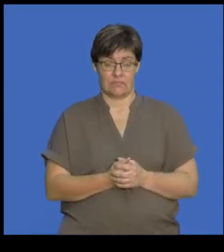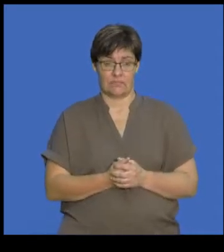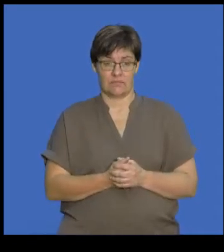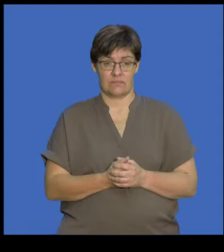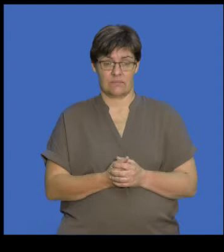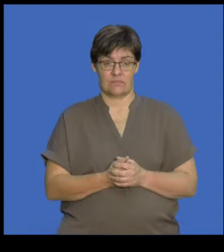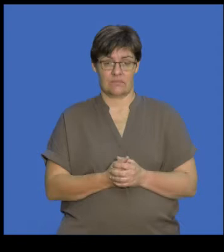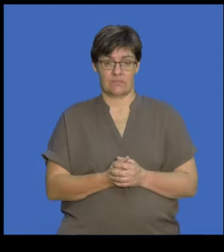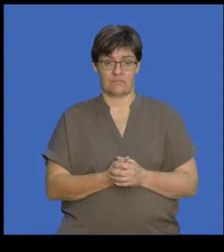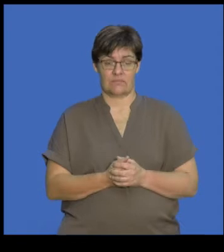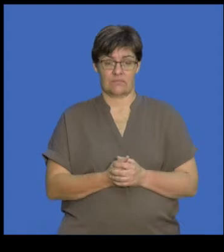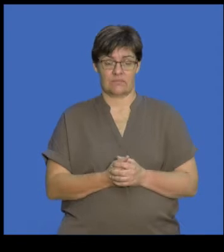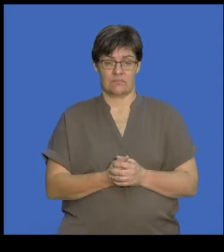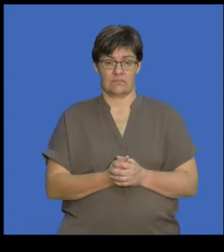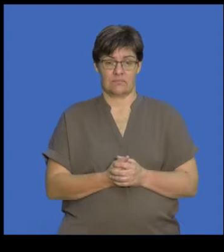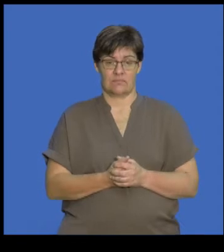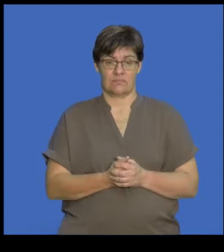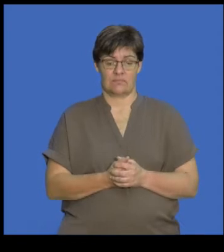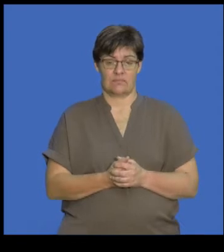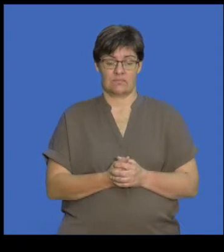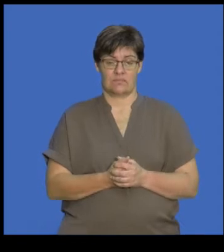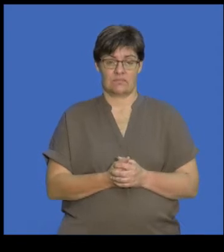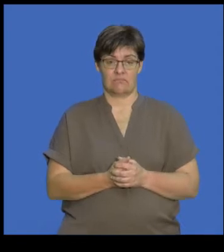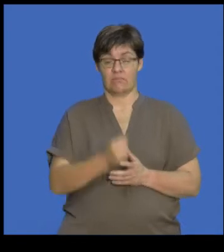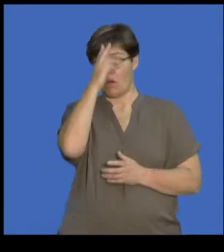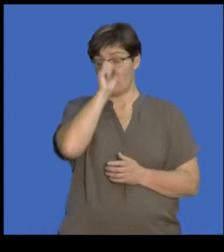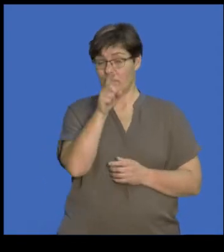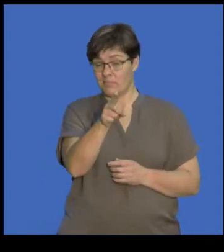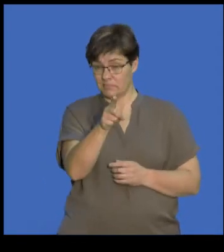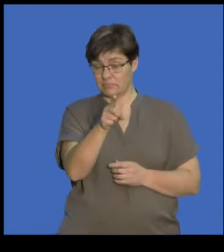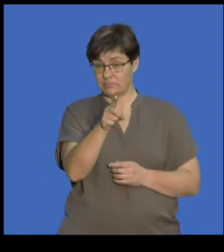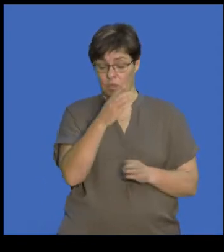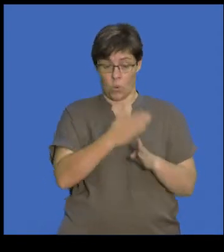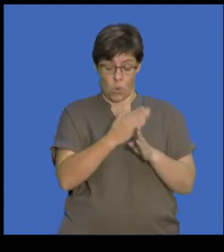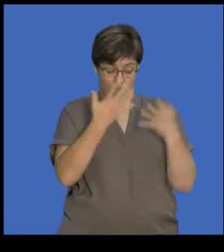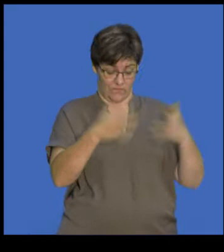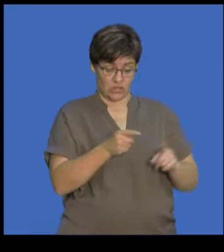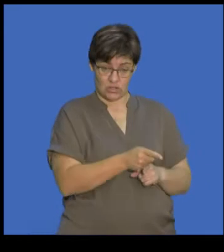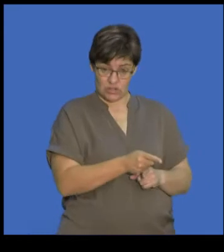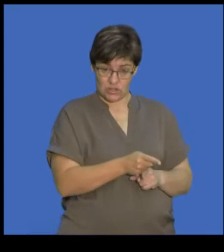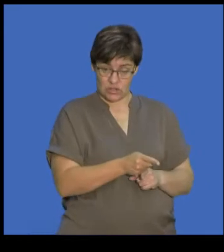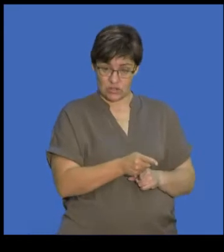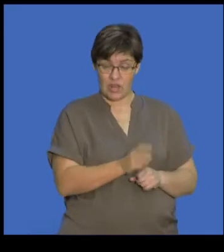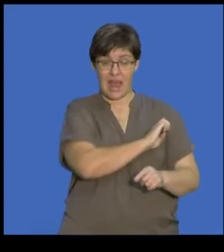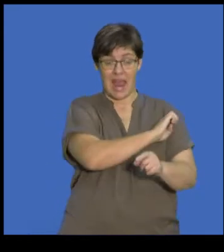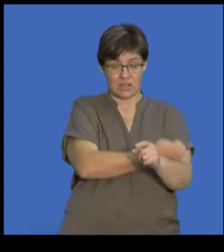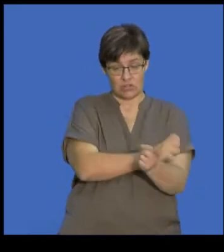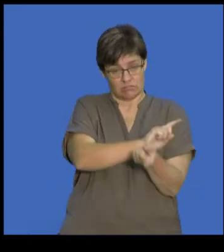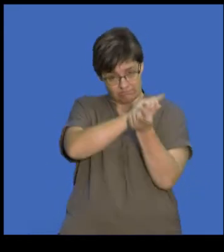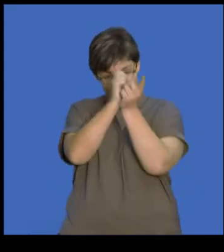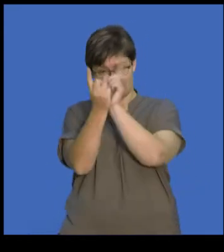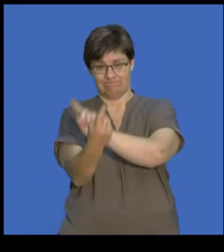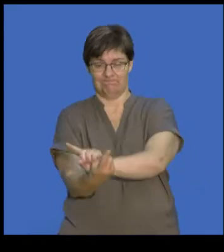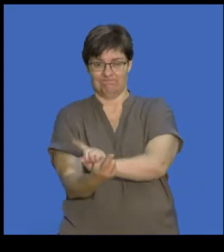okay, per coulomb of charge. And remember, when work is done, energy is